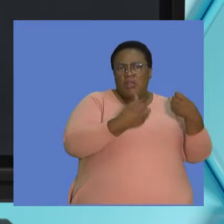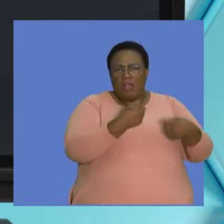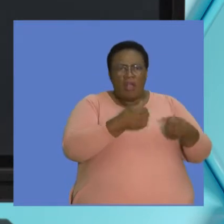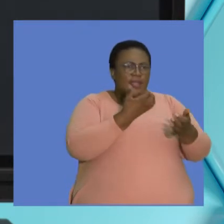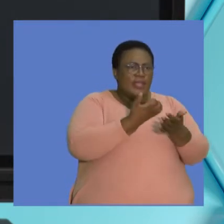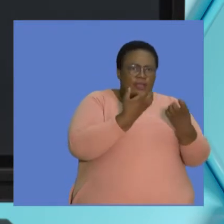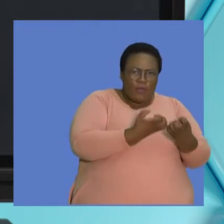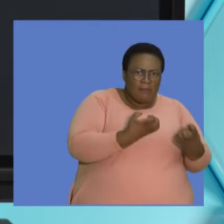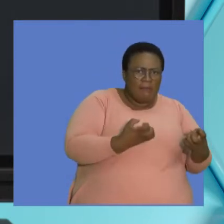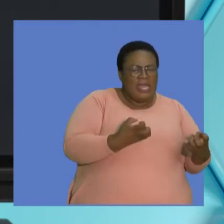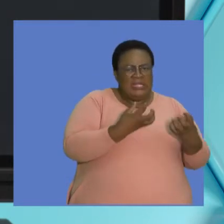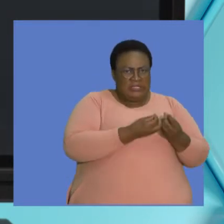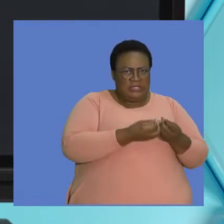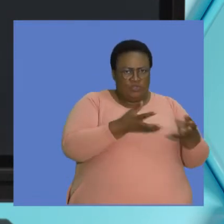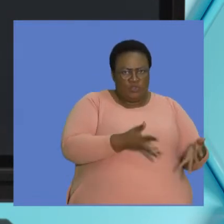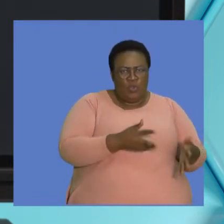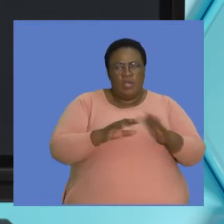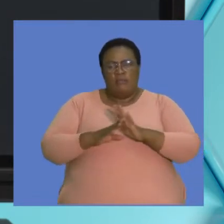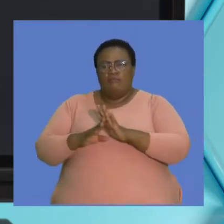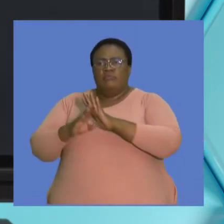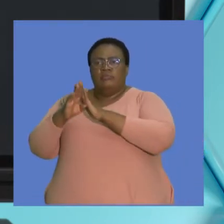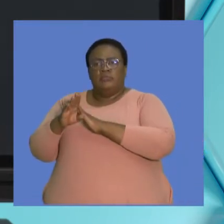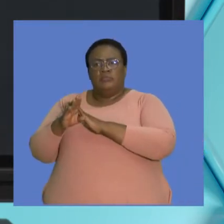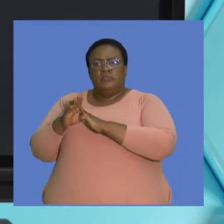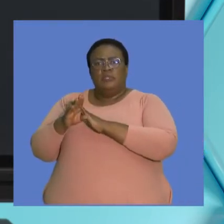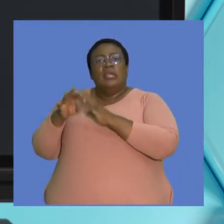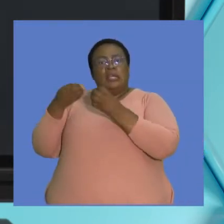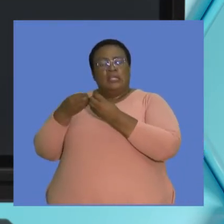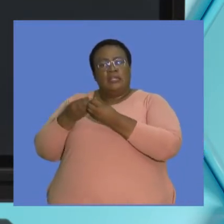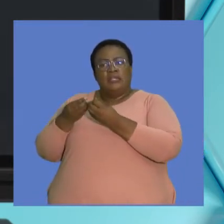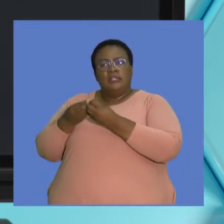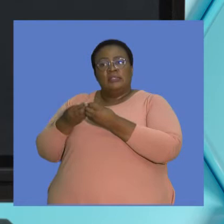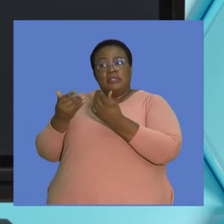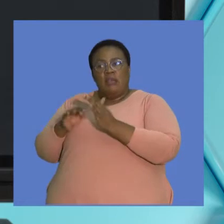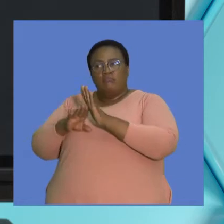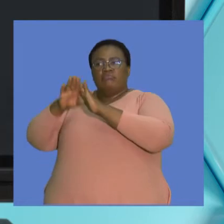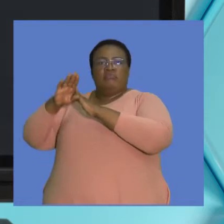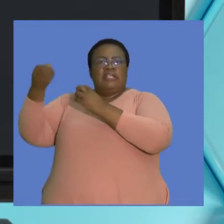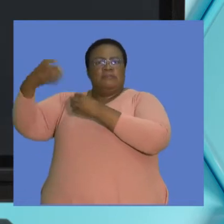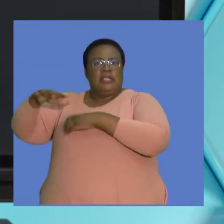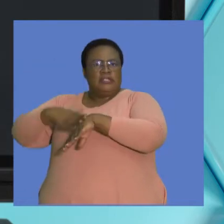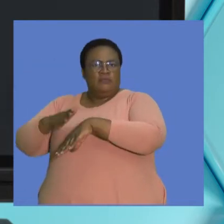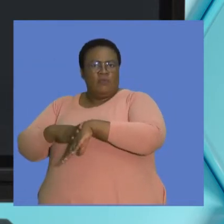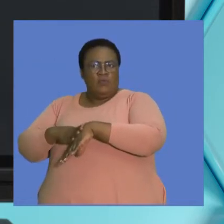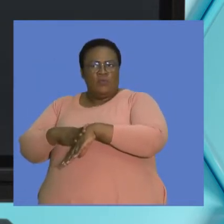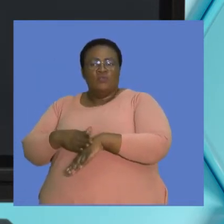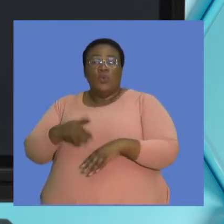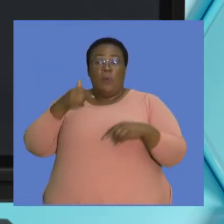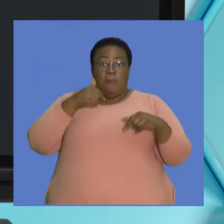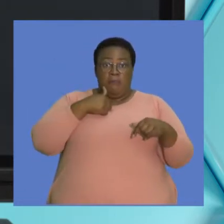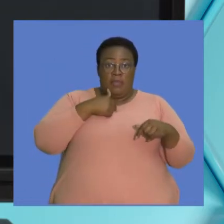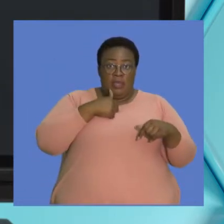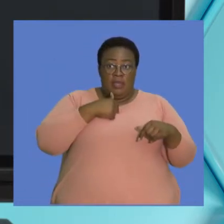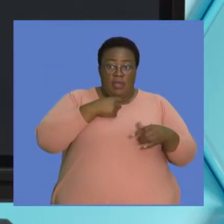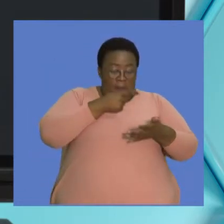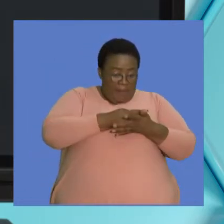especially vehicles, equipment, and all of those. Inflation will be the rate at which goods and services are going up. What